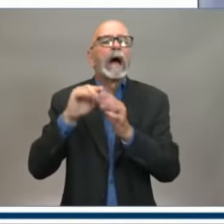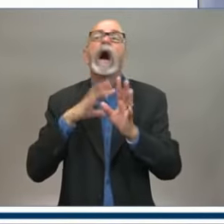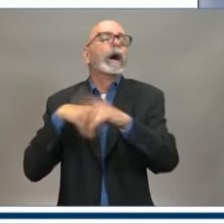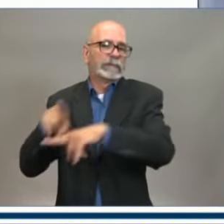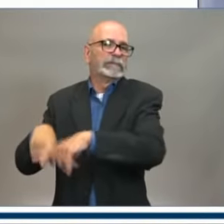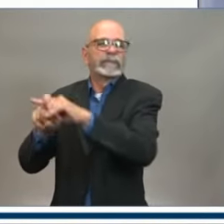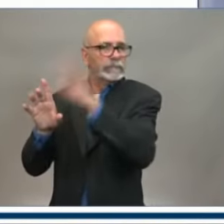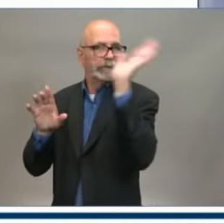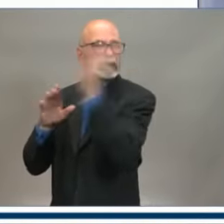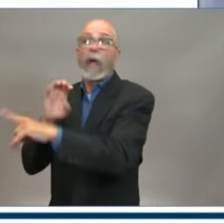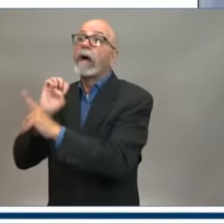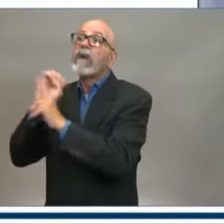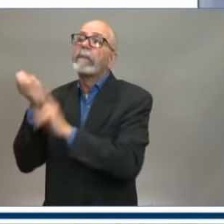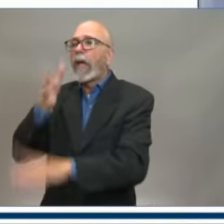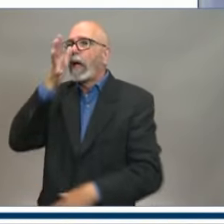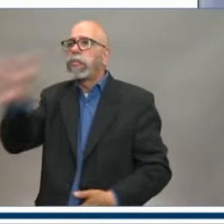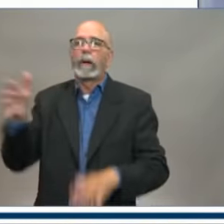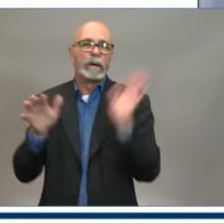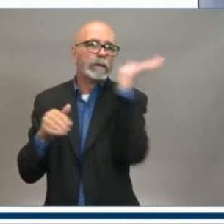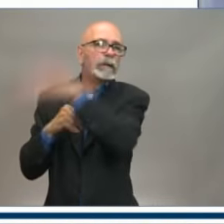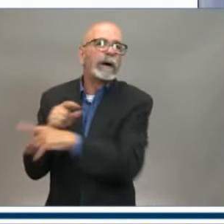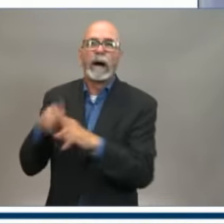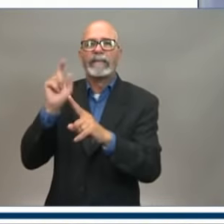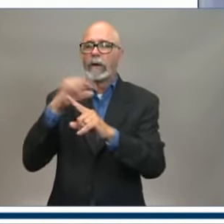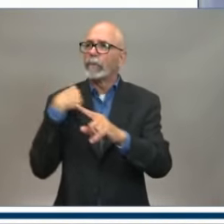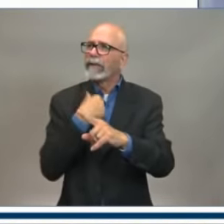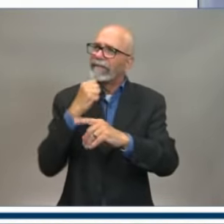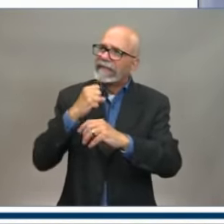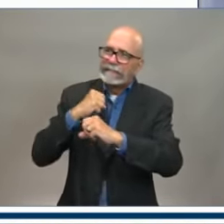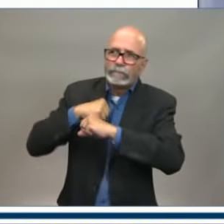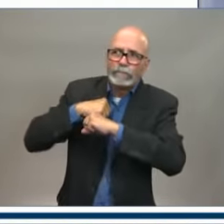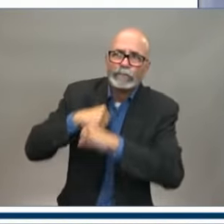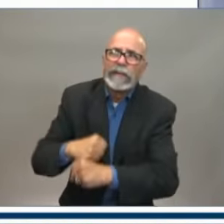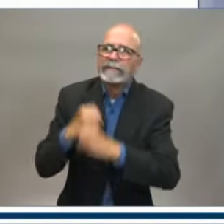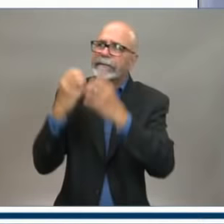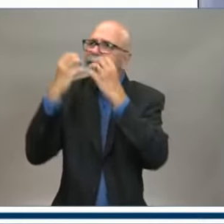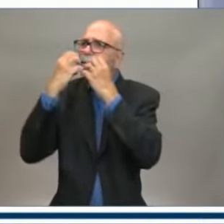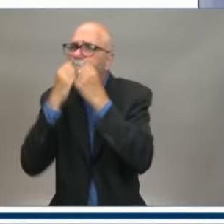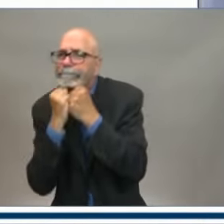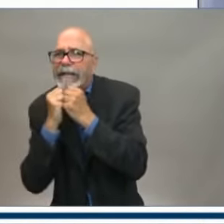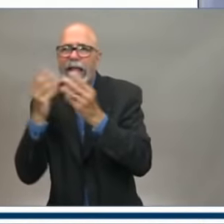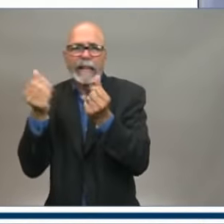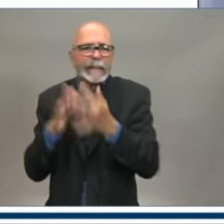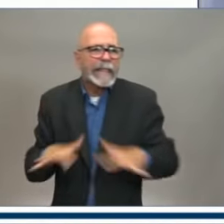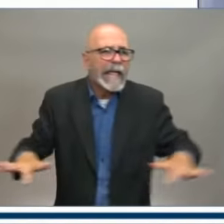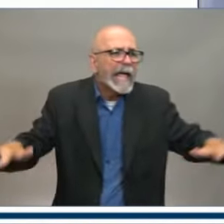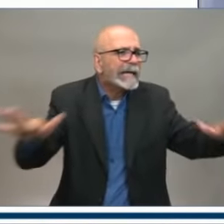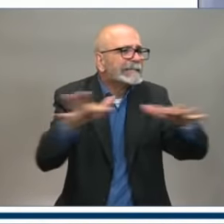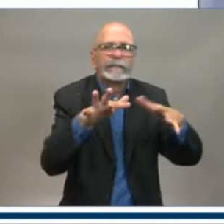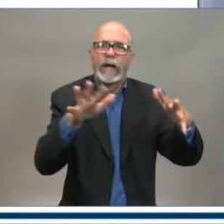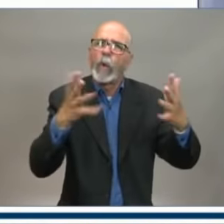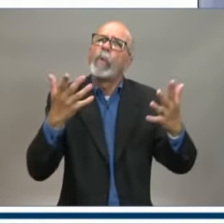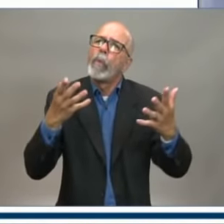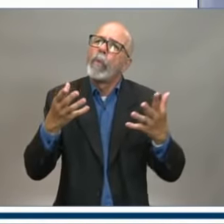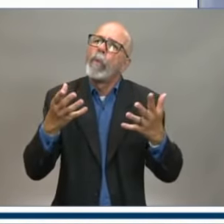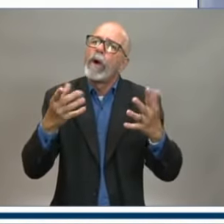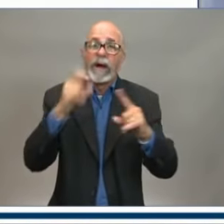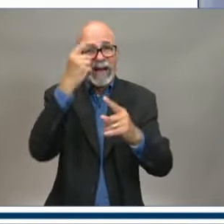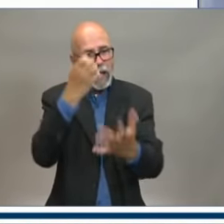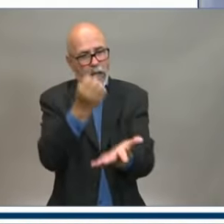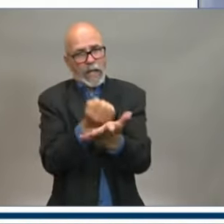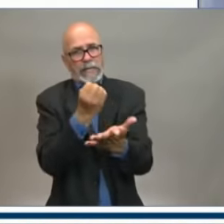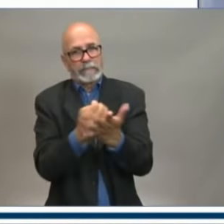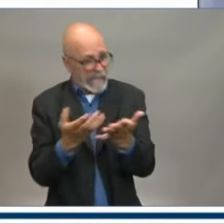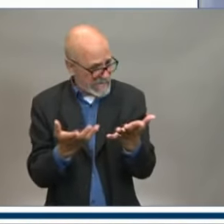the same time, continue to protecting land as we strike the balance of economic development, and we will continue to